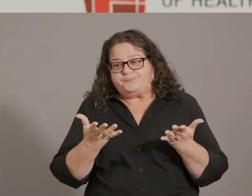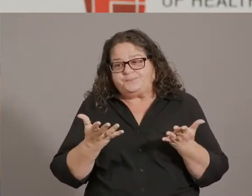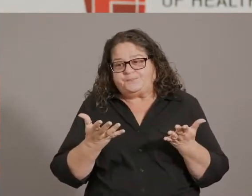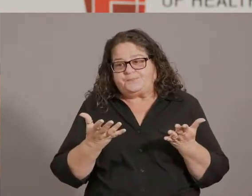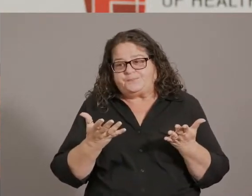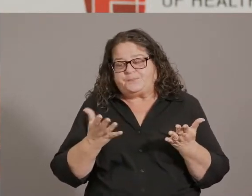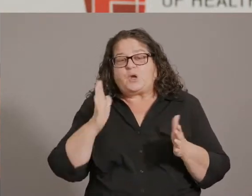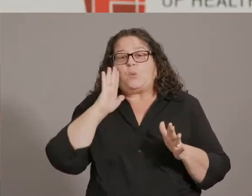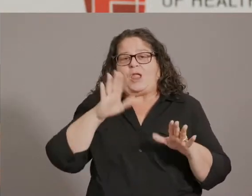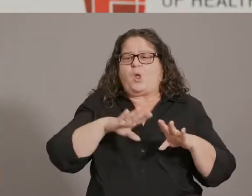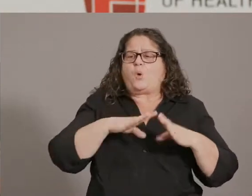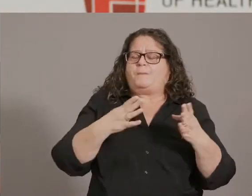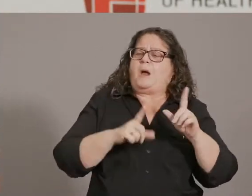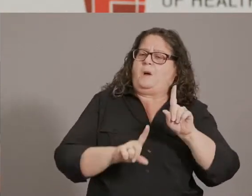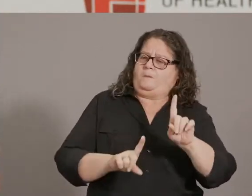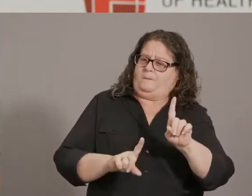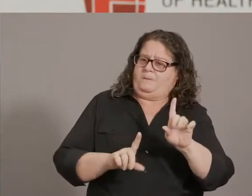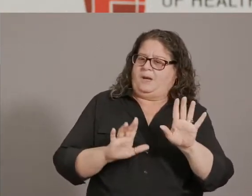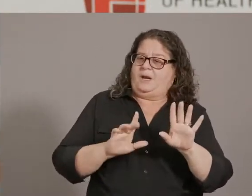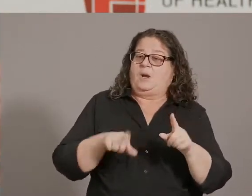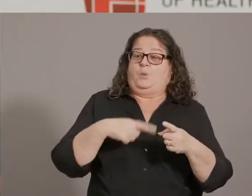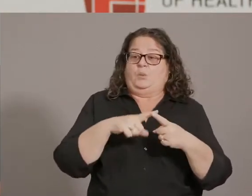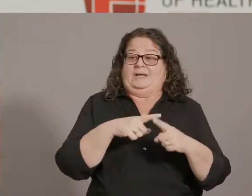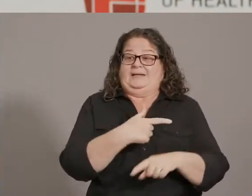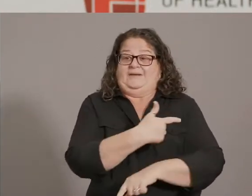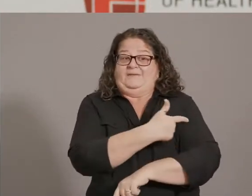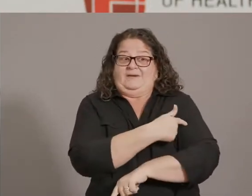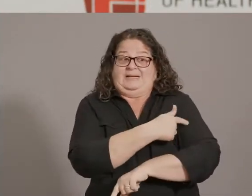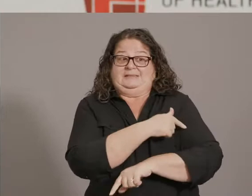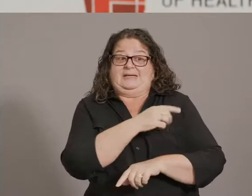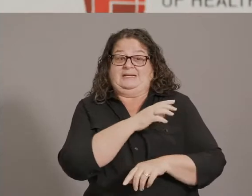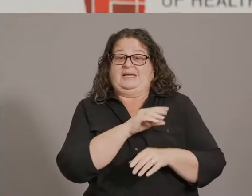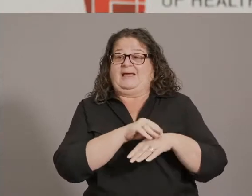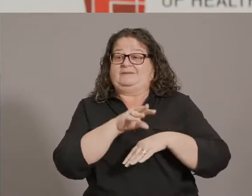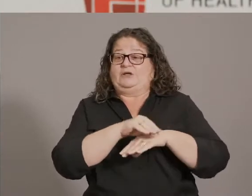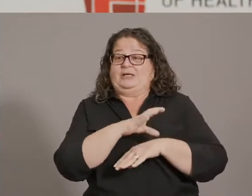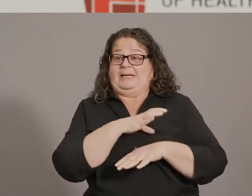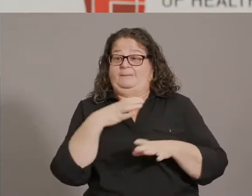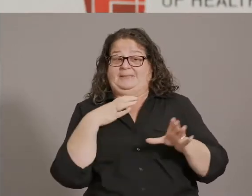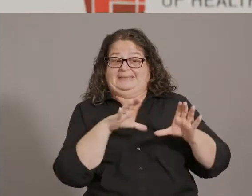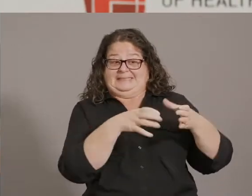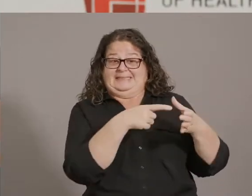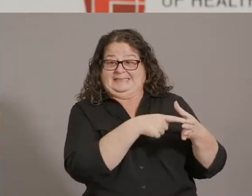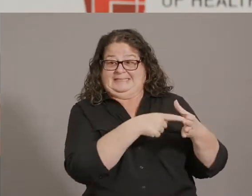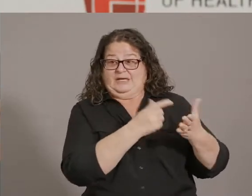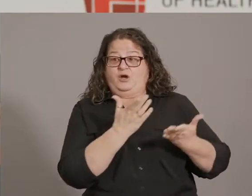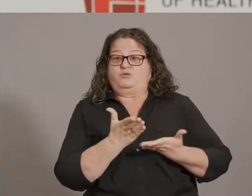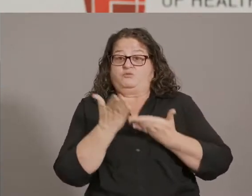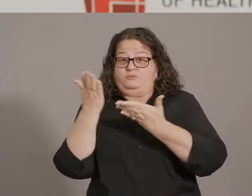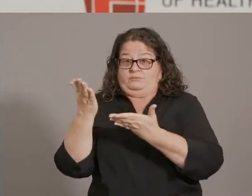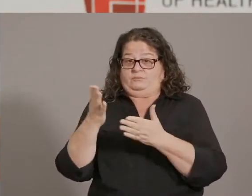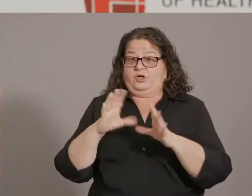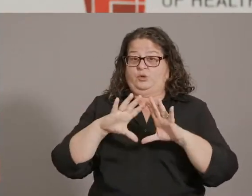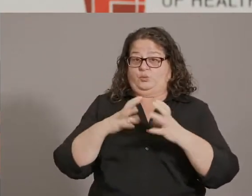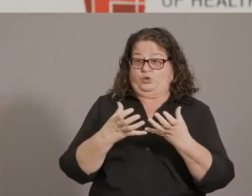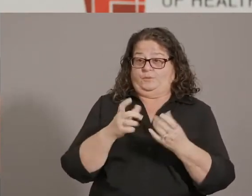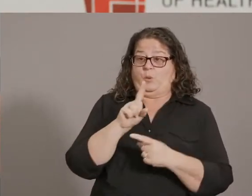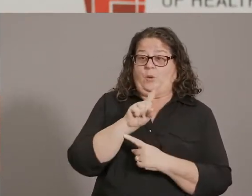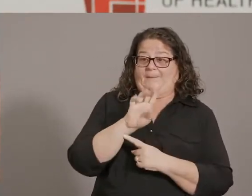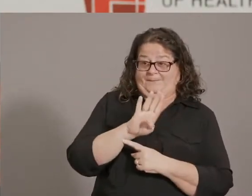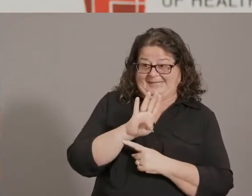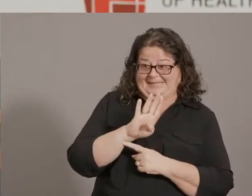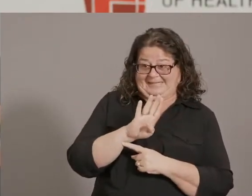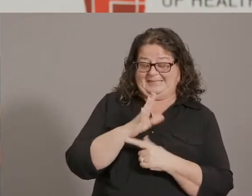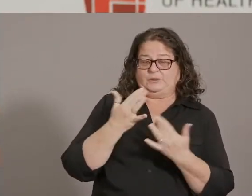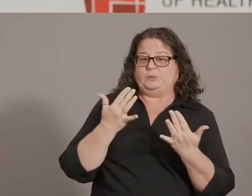Vaccine and Antiviral Prioritization Advisory Committee makes a recommendation to move into 1B. Based on that, we will